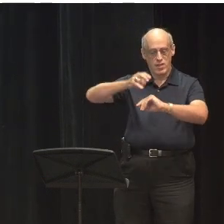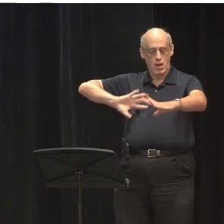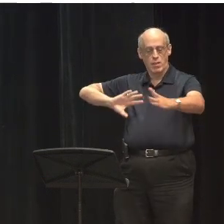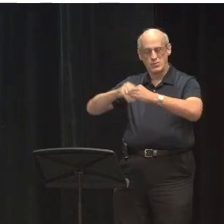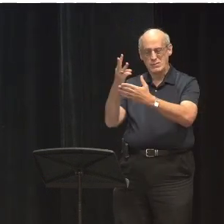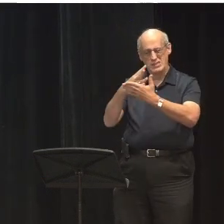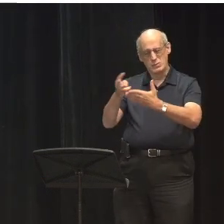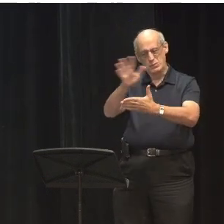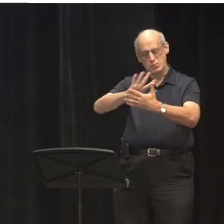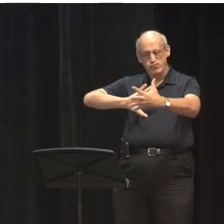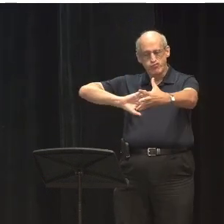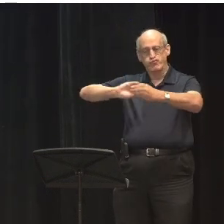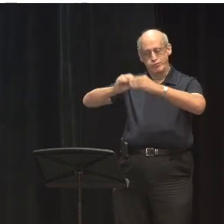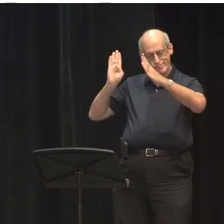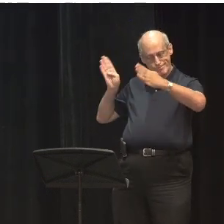2024.